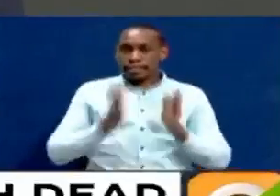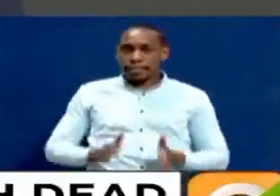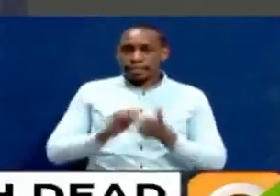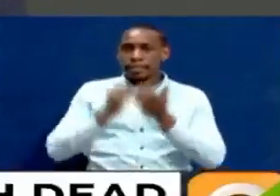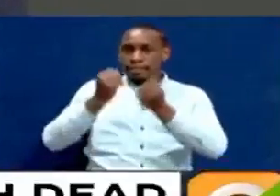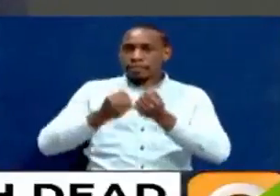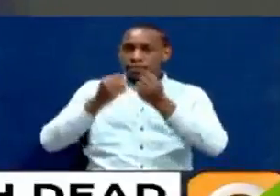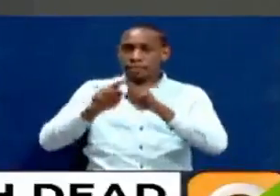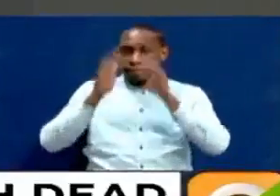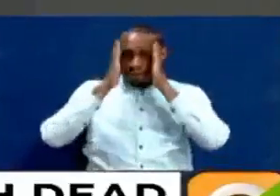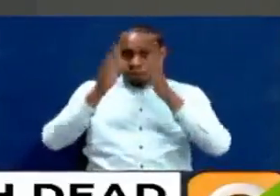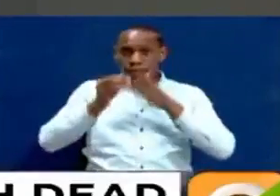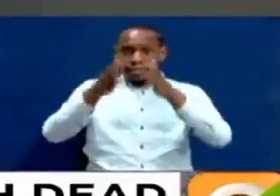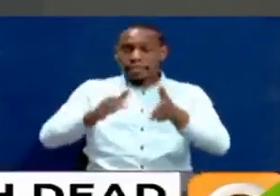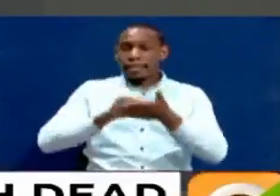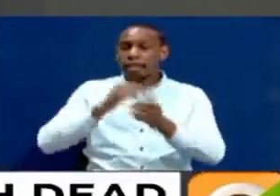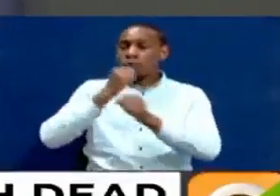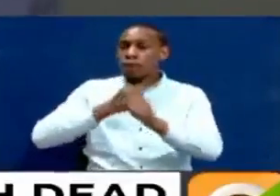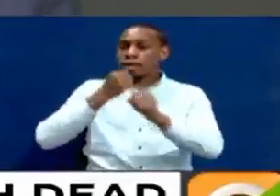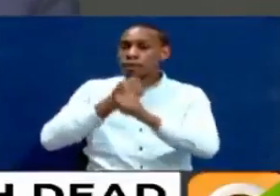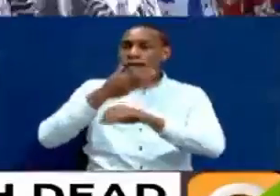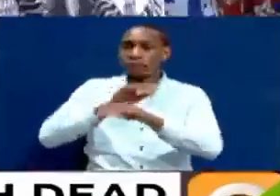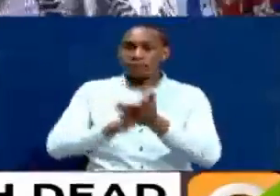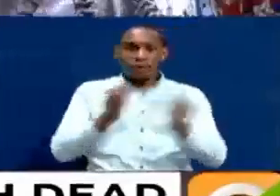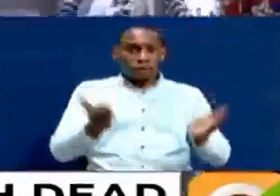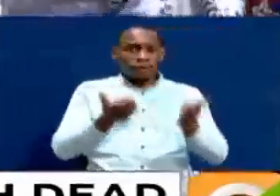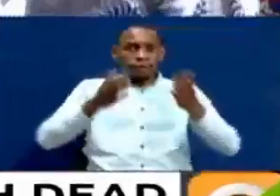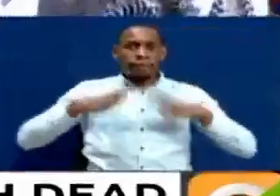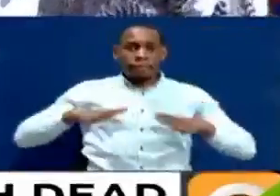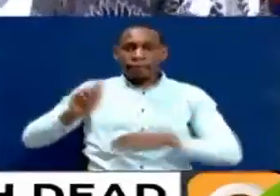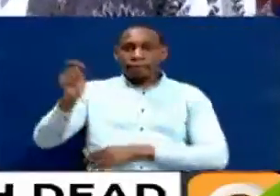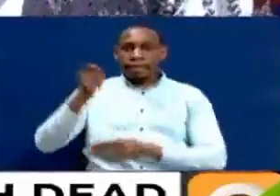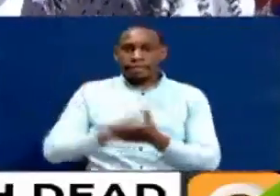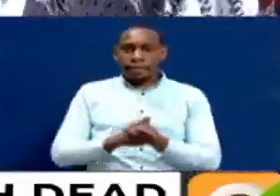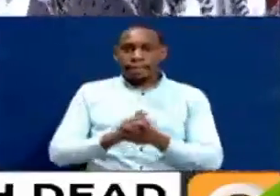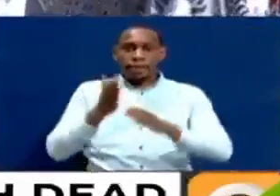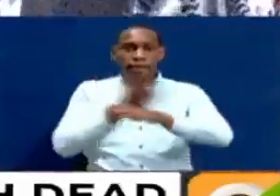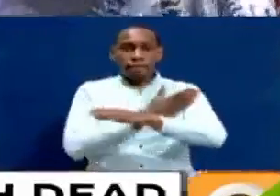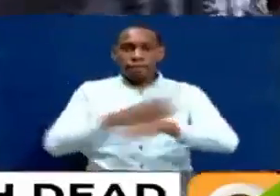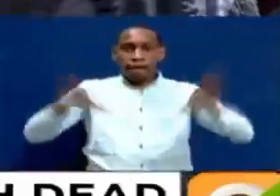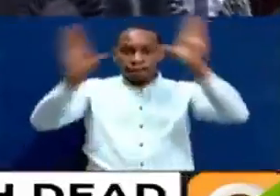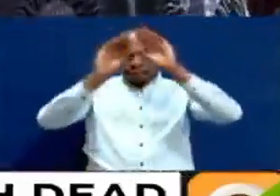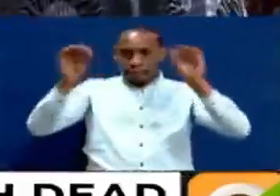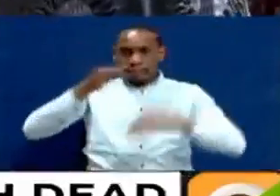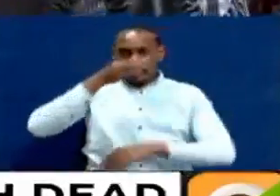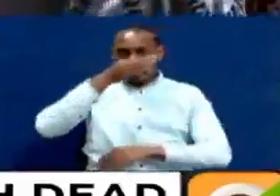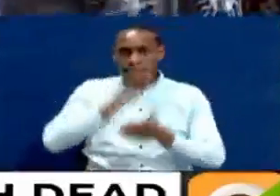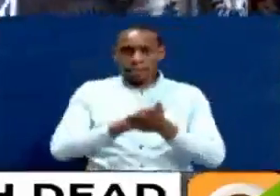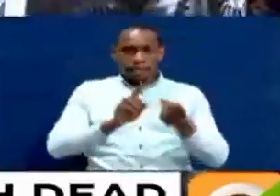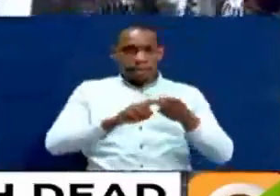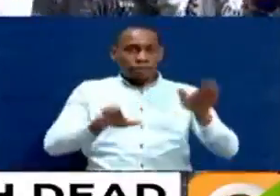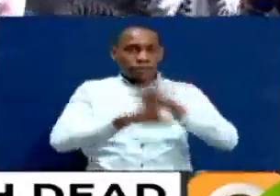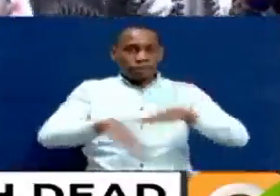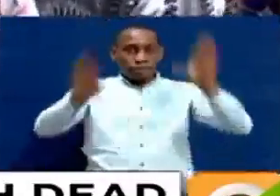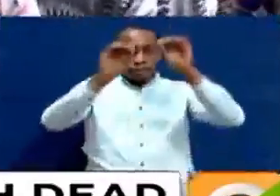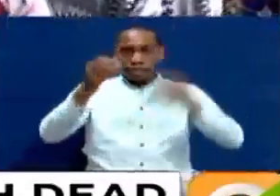resilient and devoted leader who worked tirelessly for the well-being of the people of Kenya. Former President Mwai Kibaki, Deputy President William